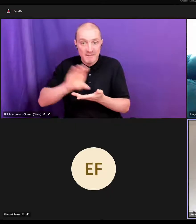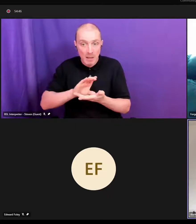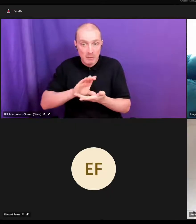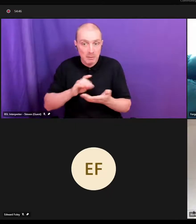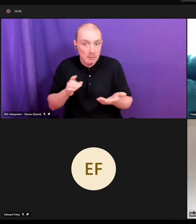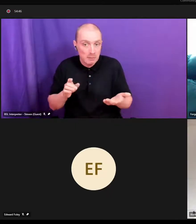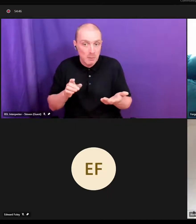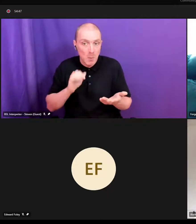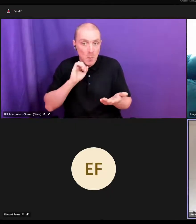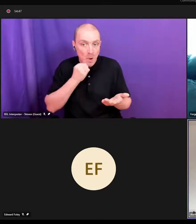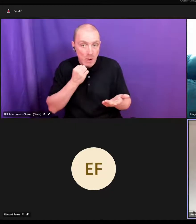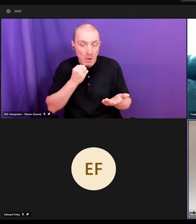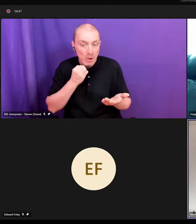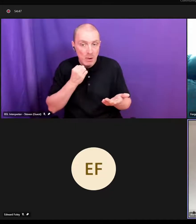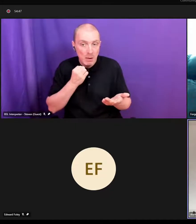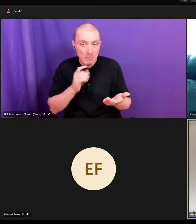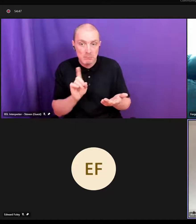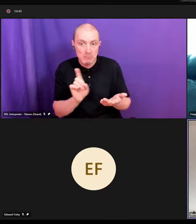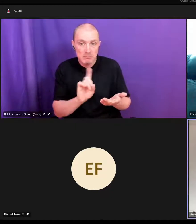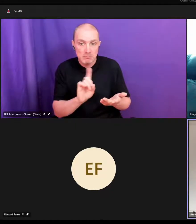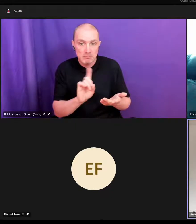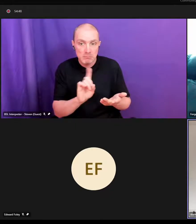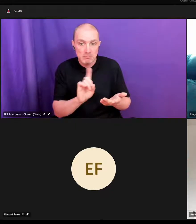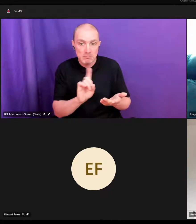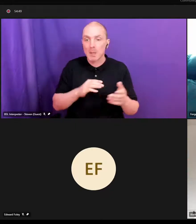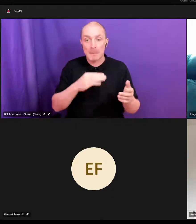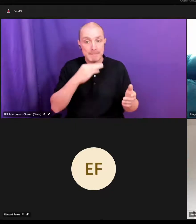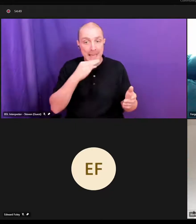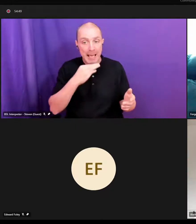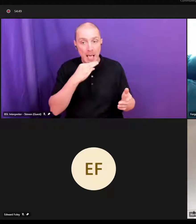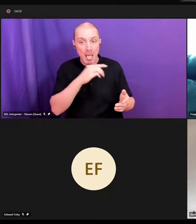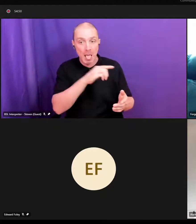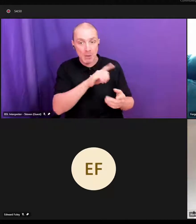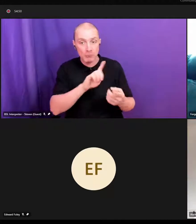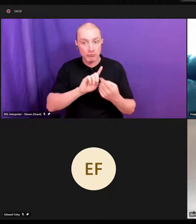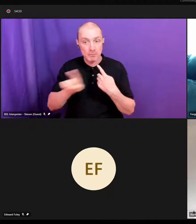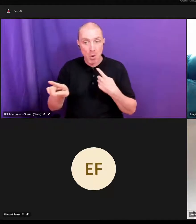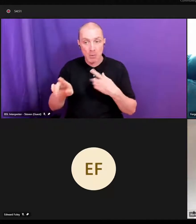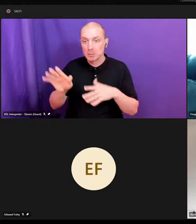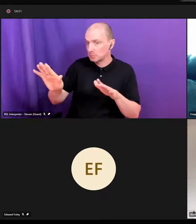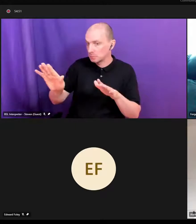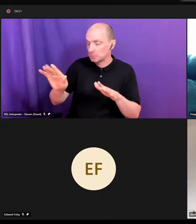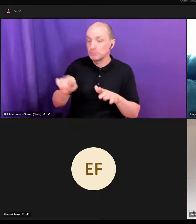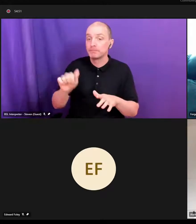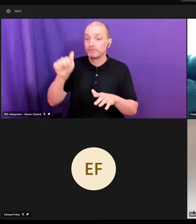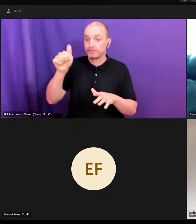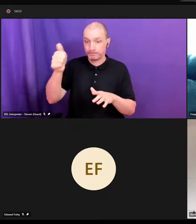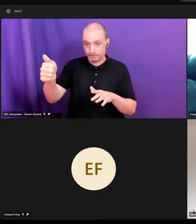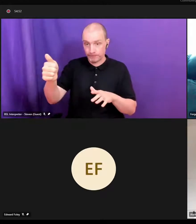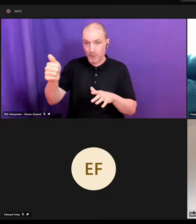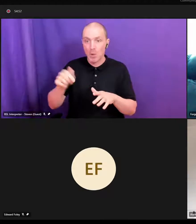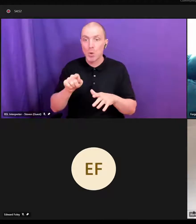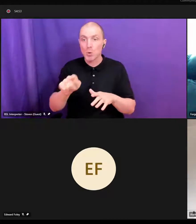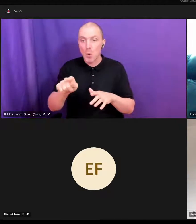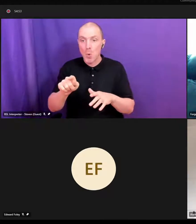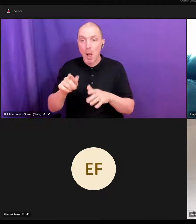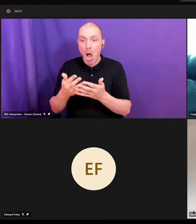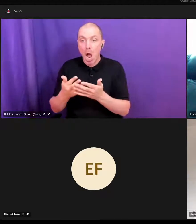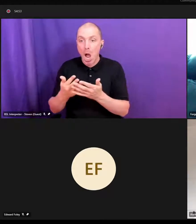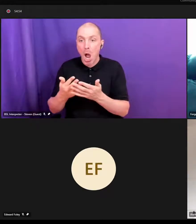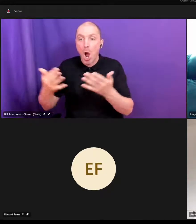Okay, thanks. Michael? Yep, sure. So in relation to the vehicles that are still to be